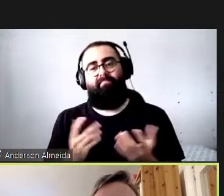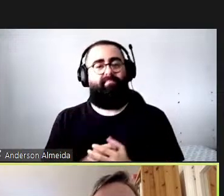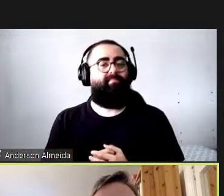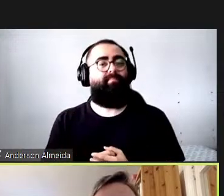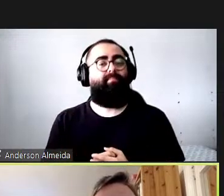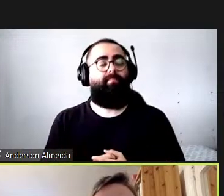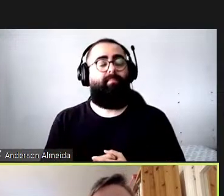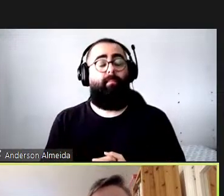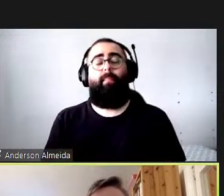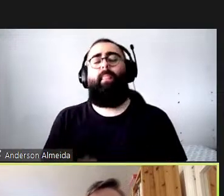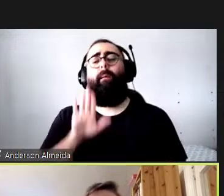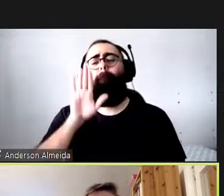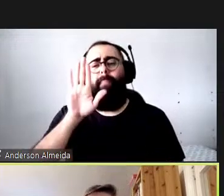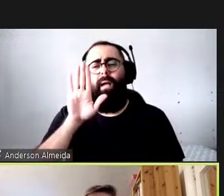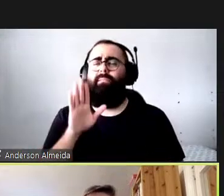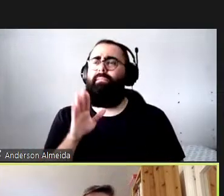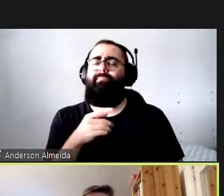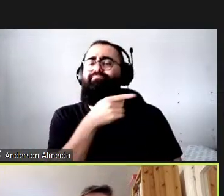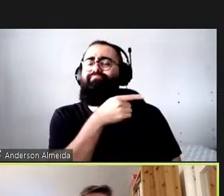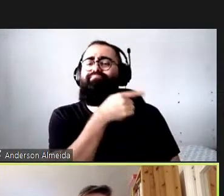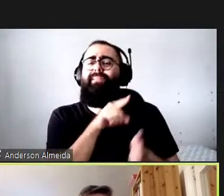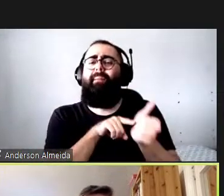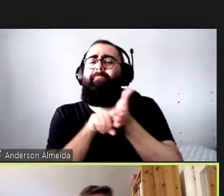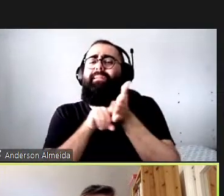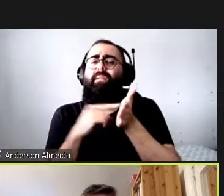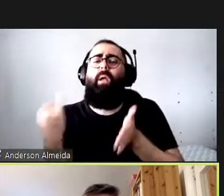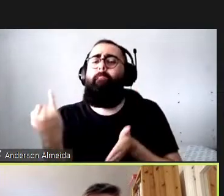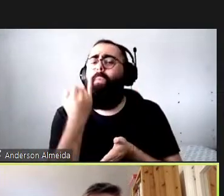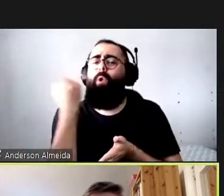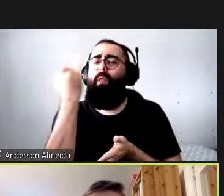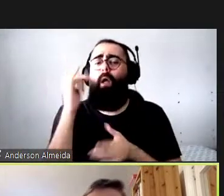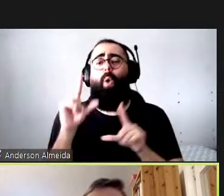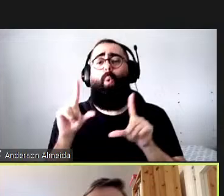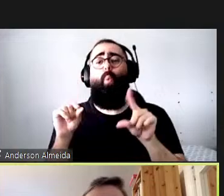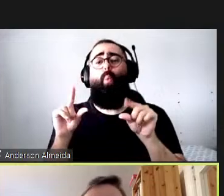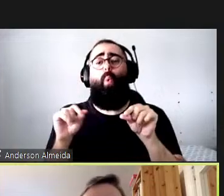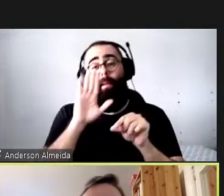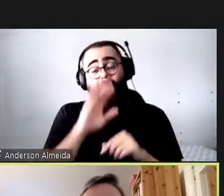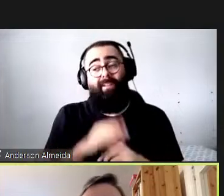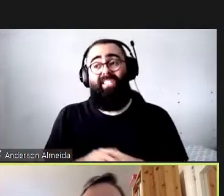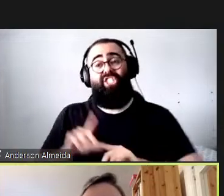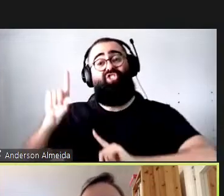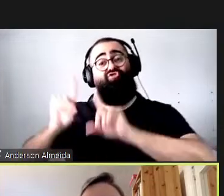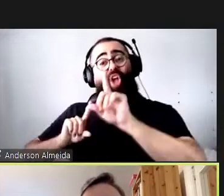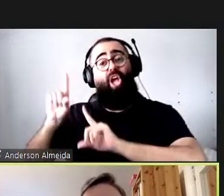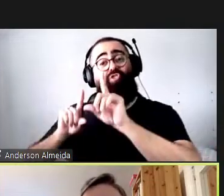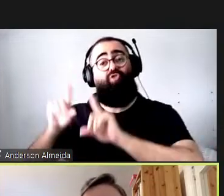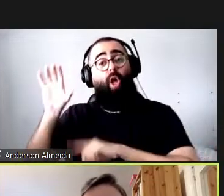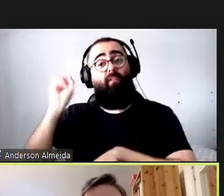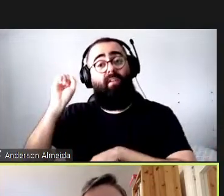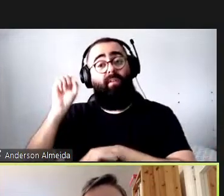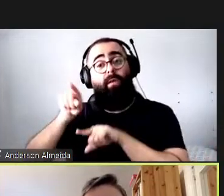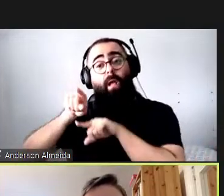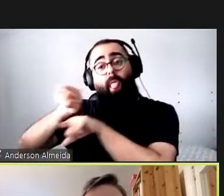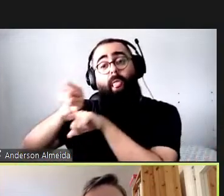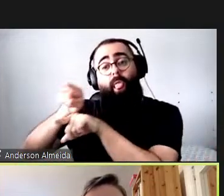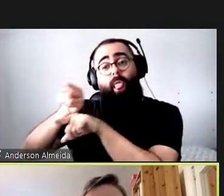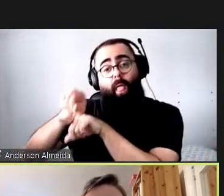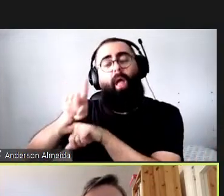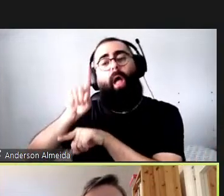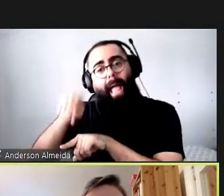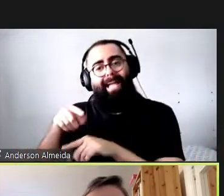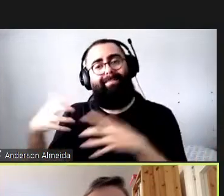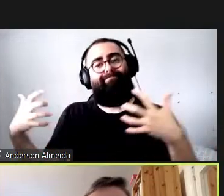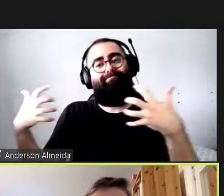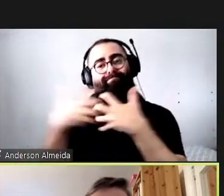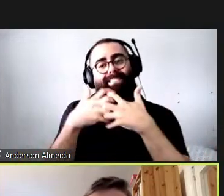But basically what we found is that the pointing gesture was coordinated to the tone gesture, specifically